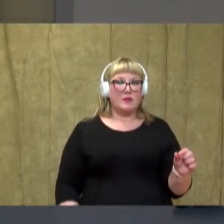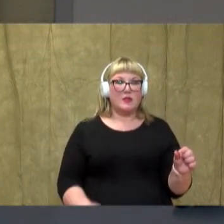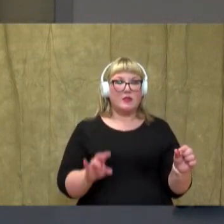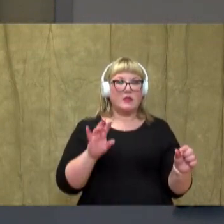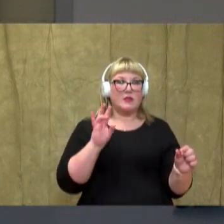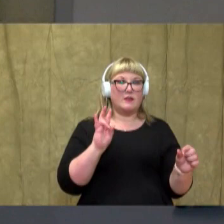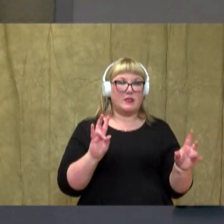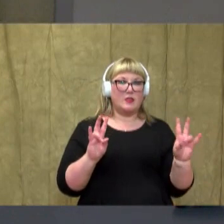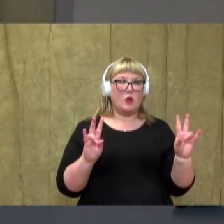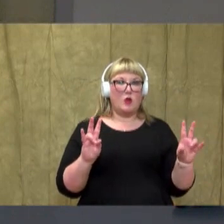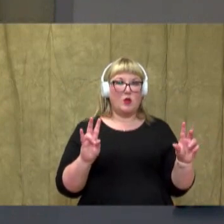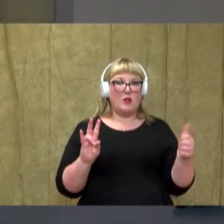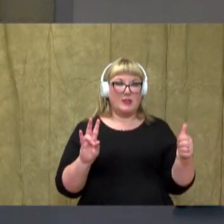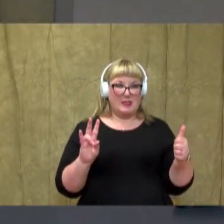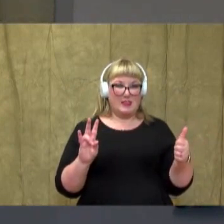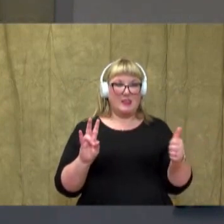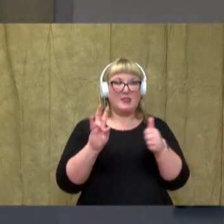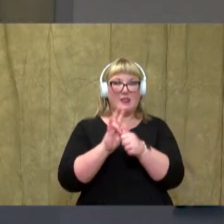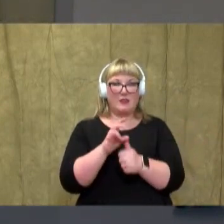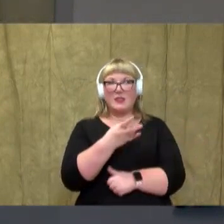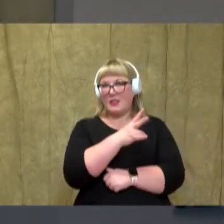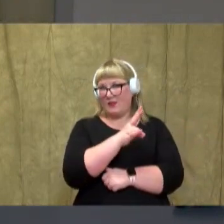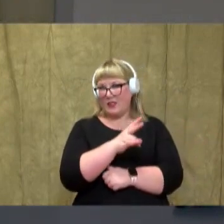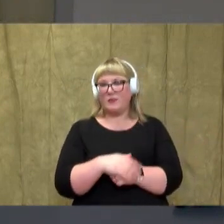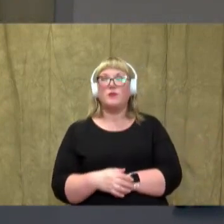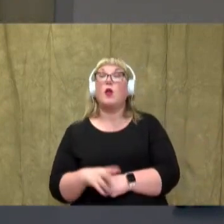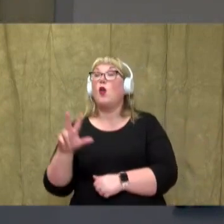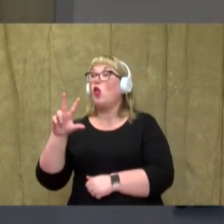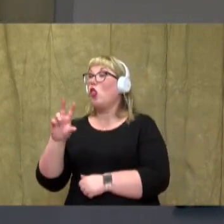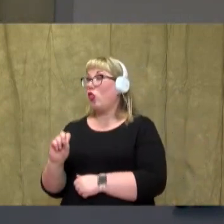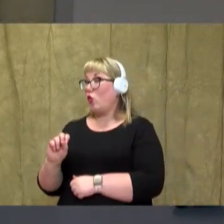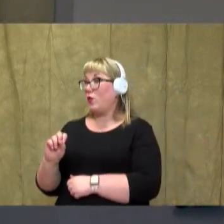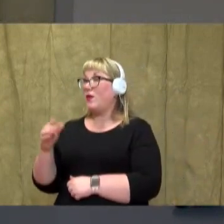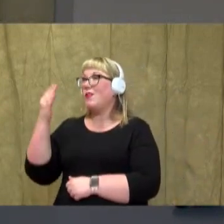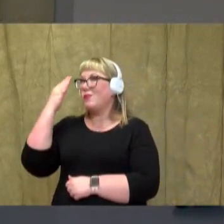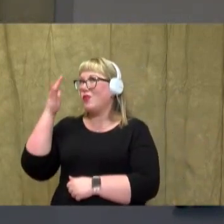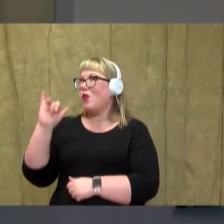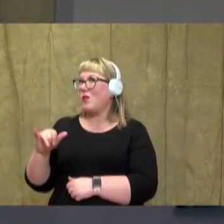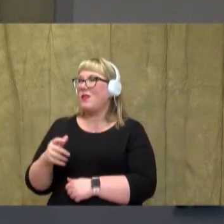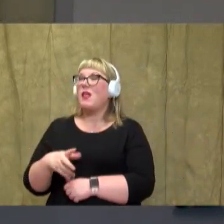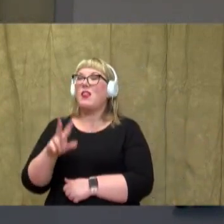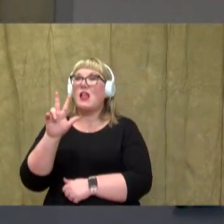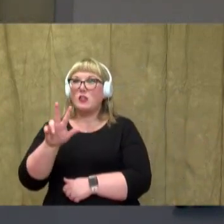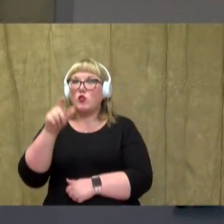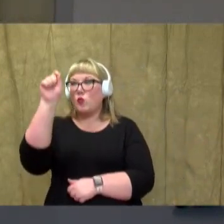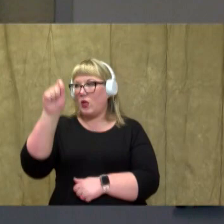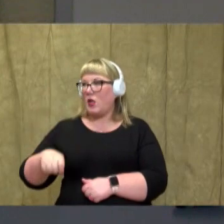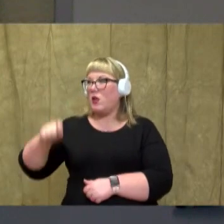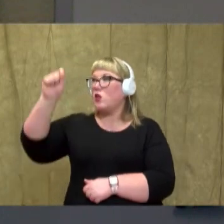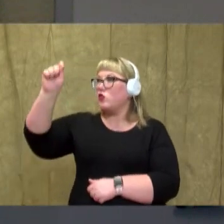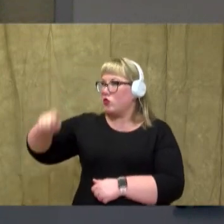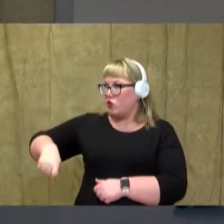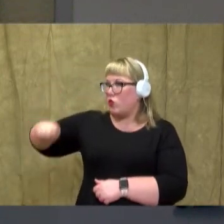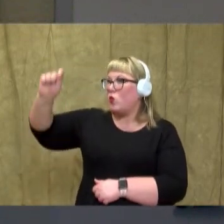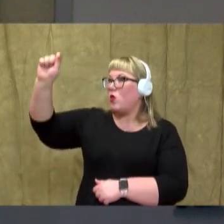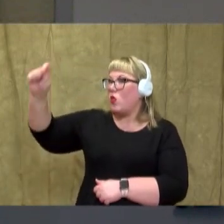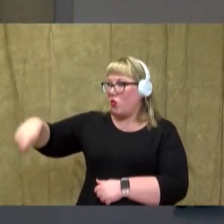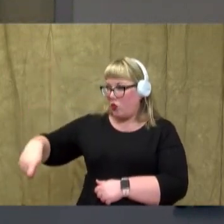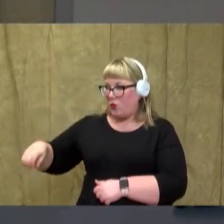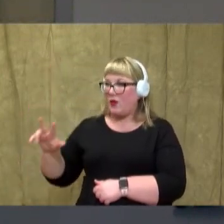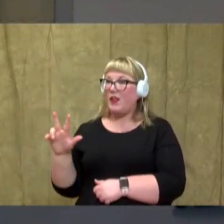6, 7. For 30, we know that that is 3 rods. 1,